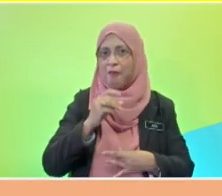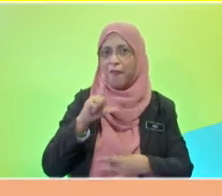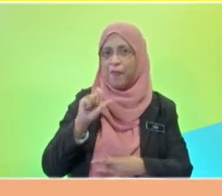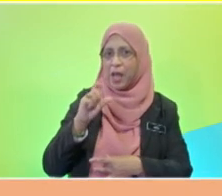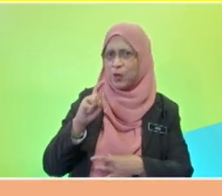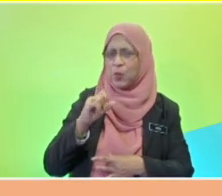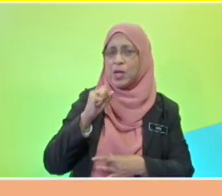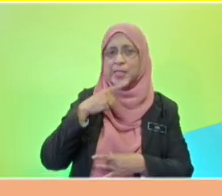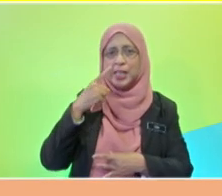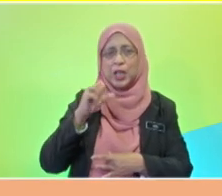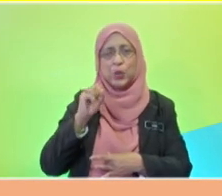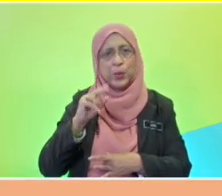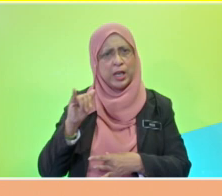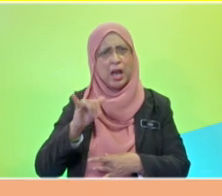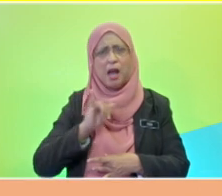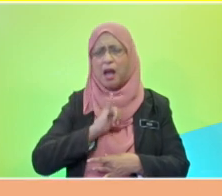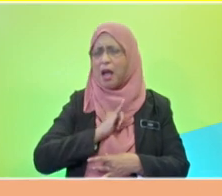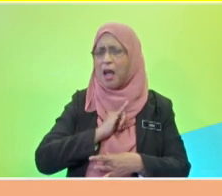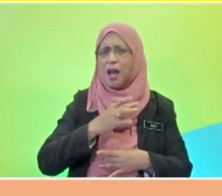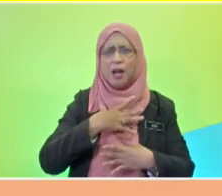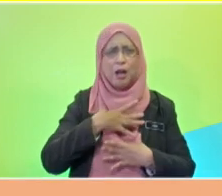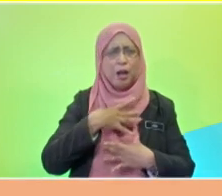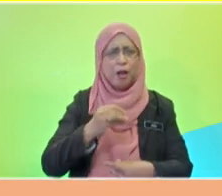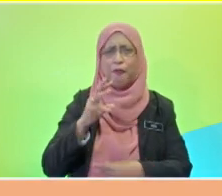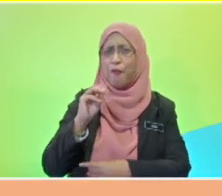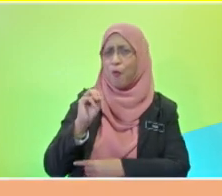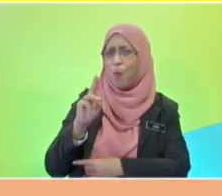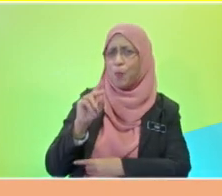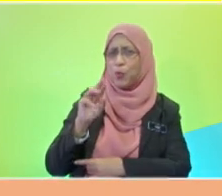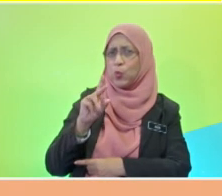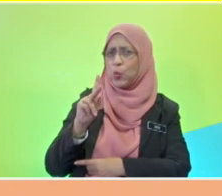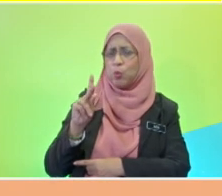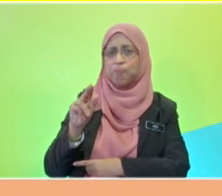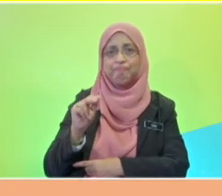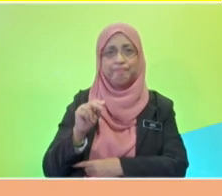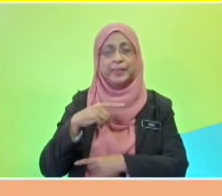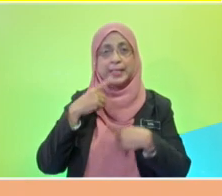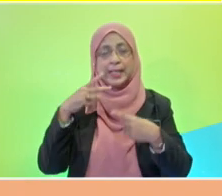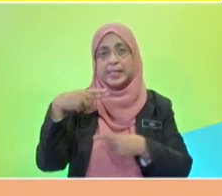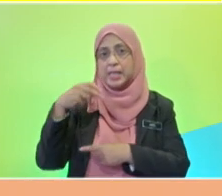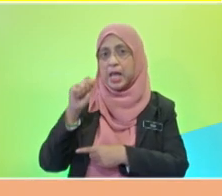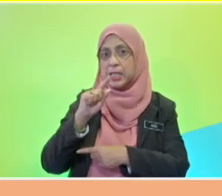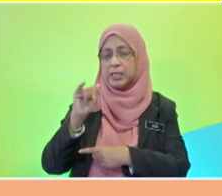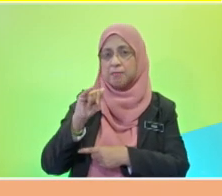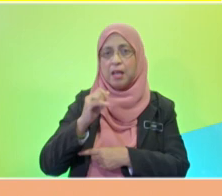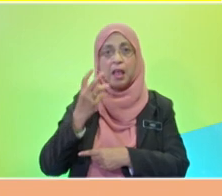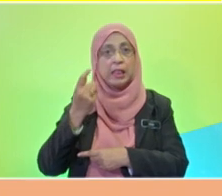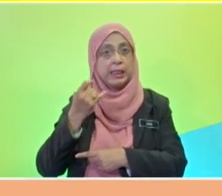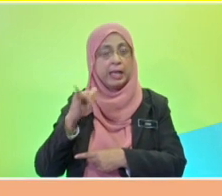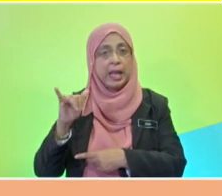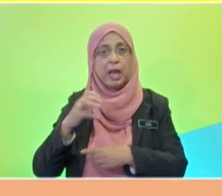Yunyin. I love muruku, says Haziq. They enjoy the